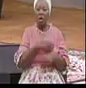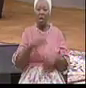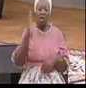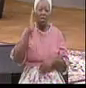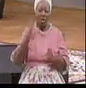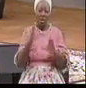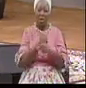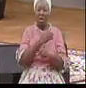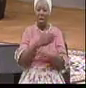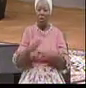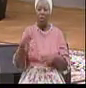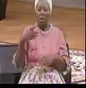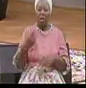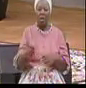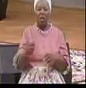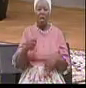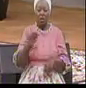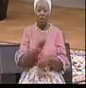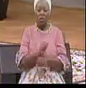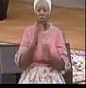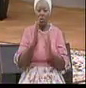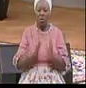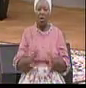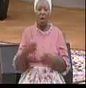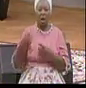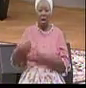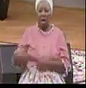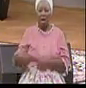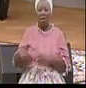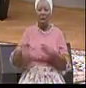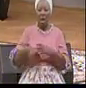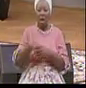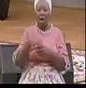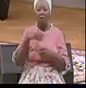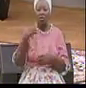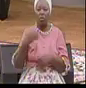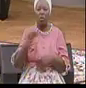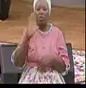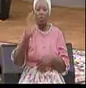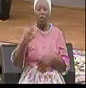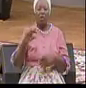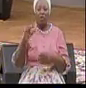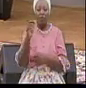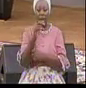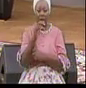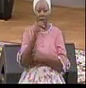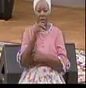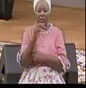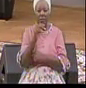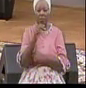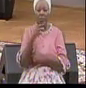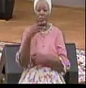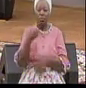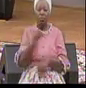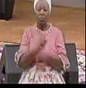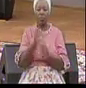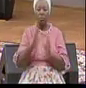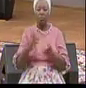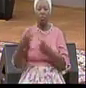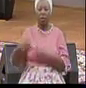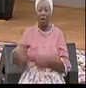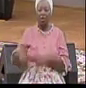take away the stony heart out of your flesh, the stony